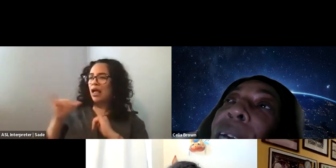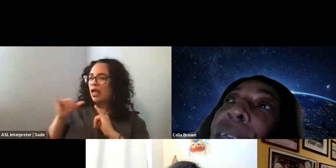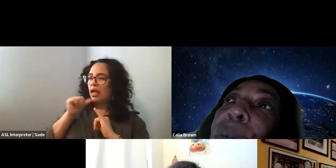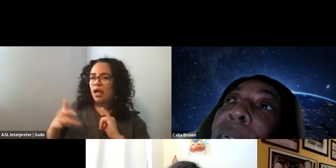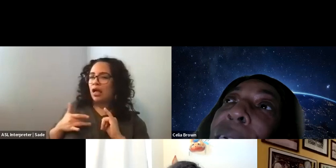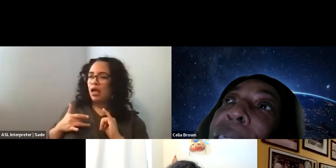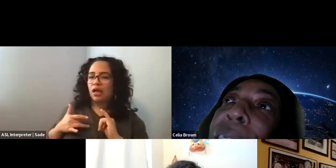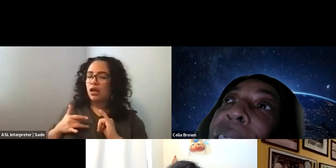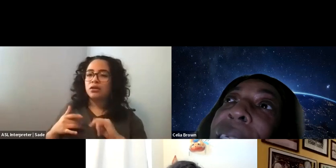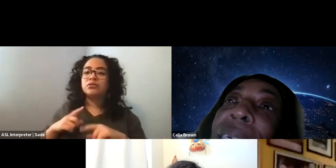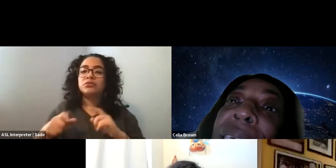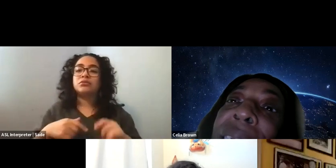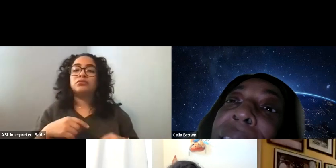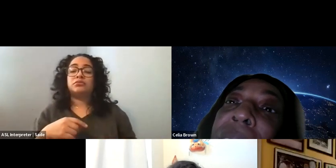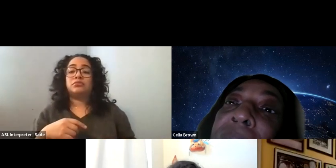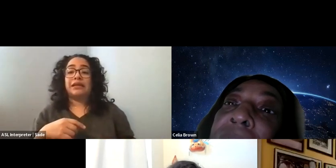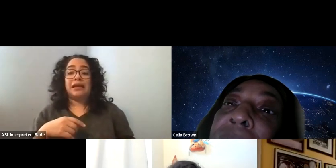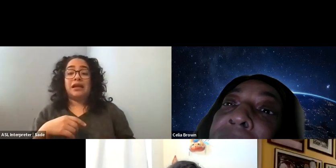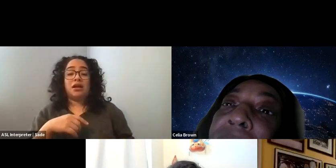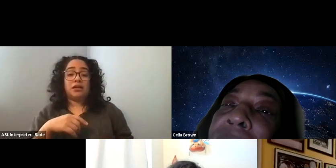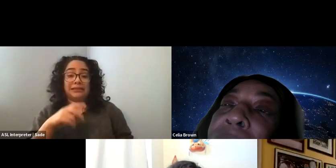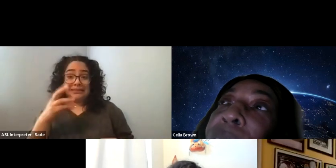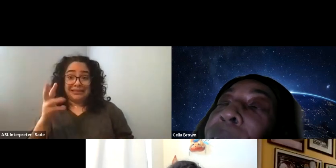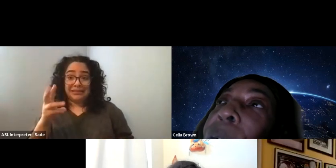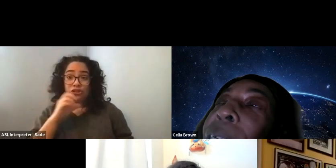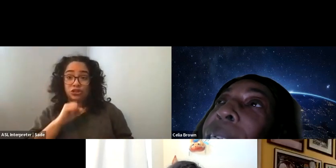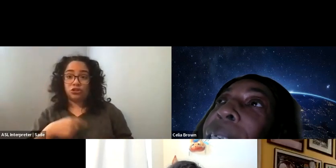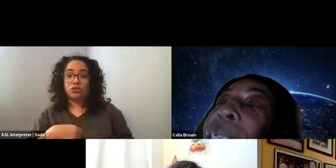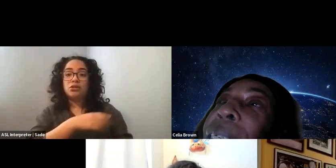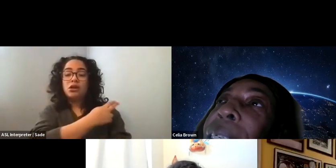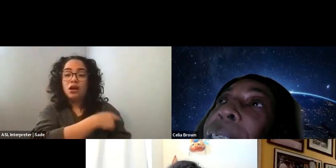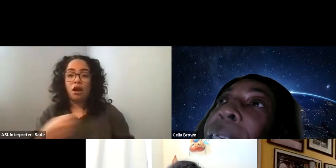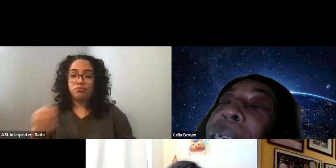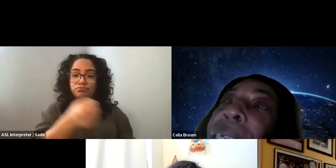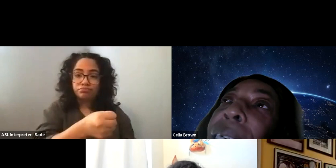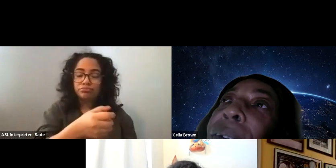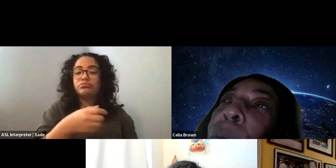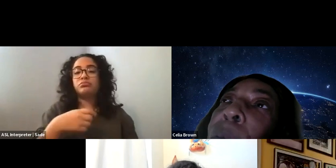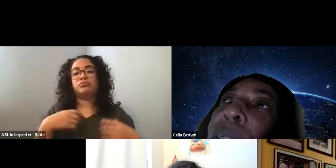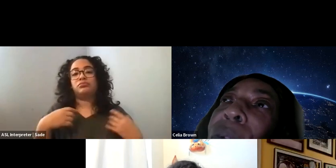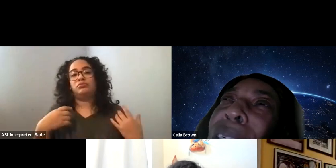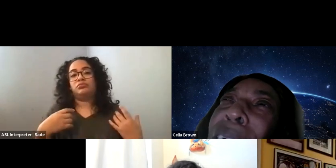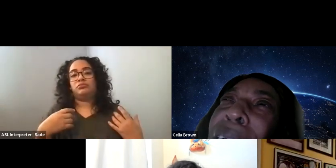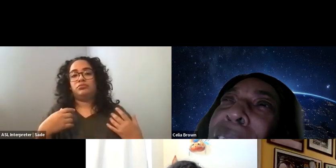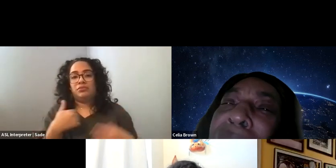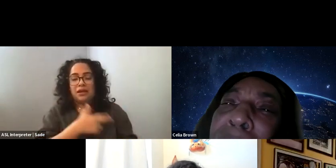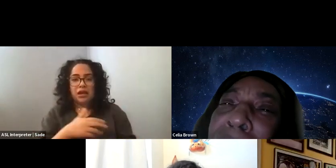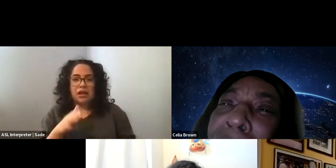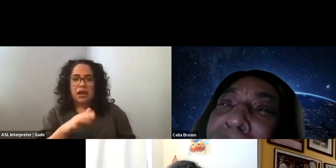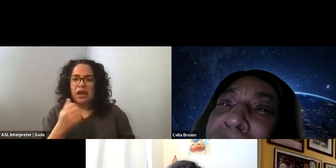was hospitalized at 16. And so I didn't, and then everyone was really kind